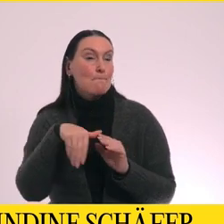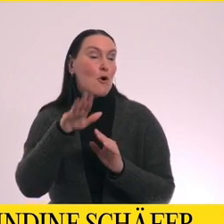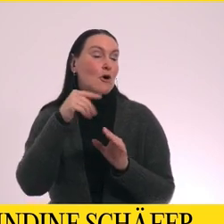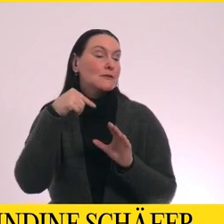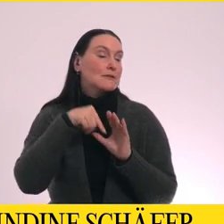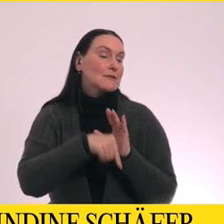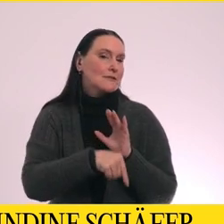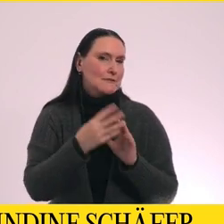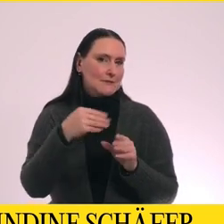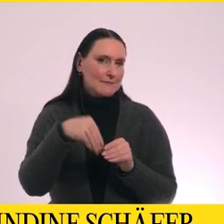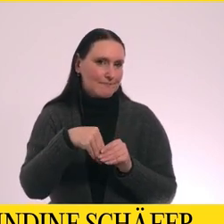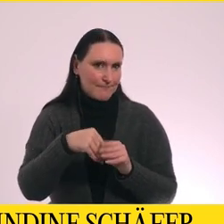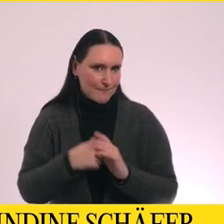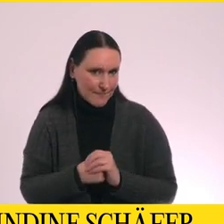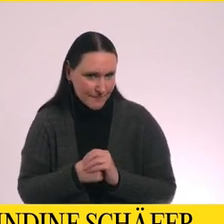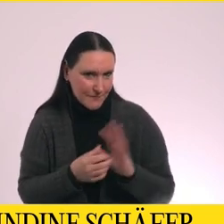both